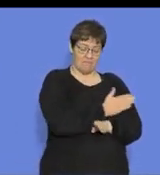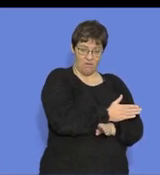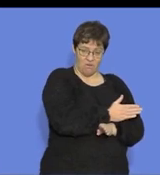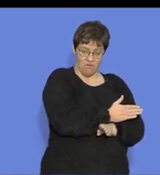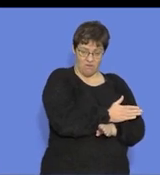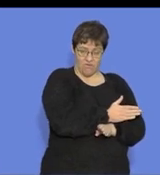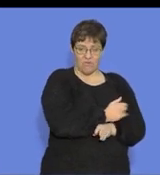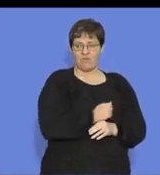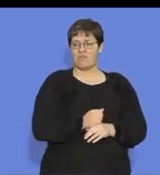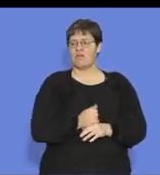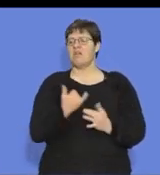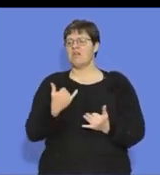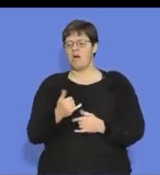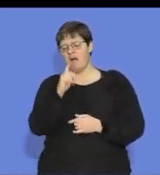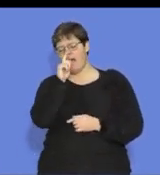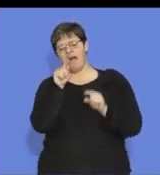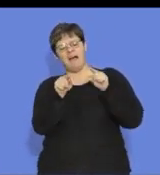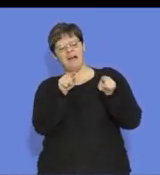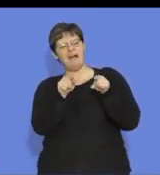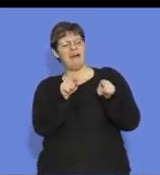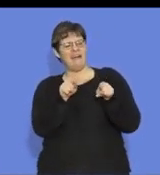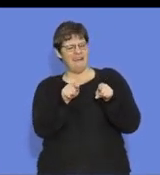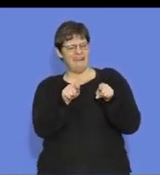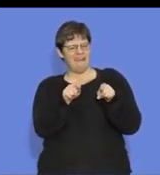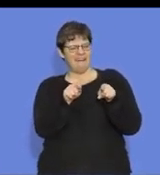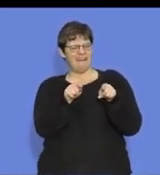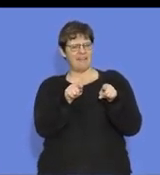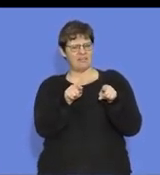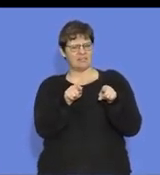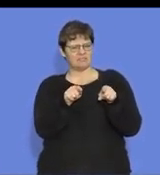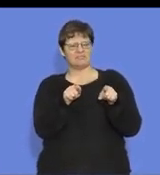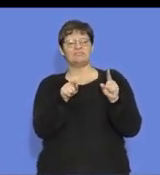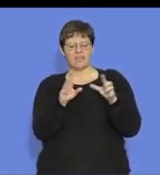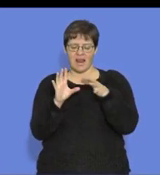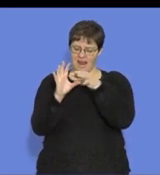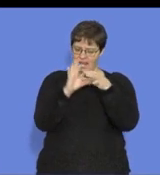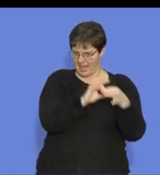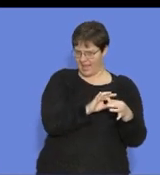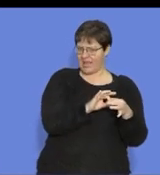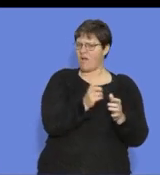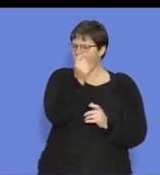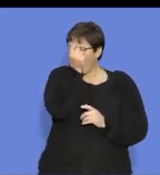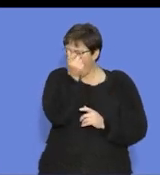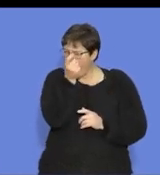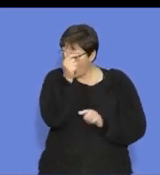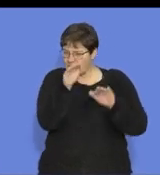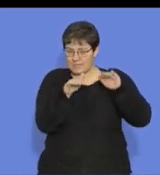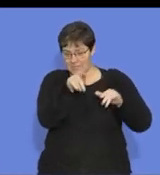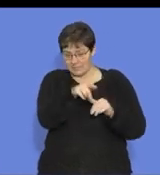of the lesson, you should be able to see that they actually are linked quite closely